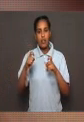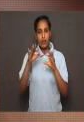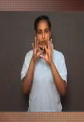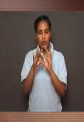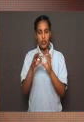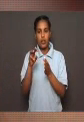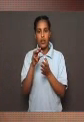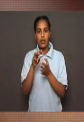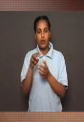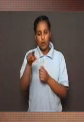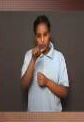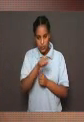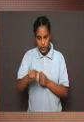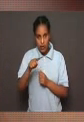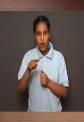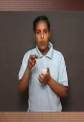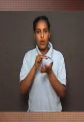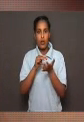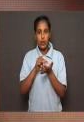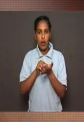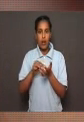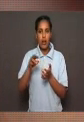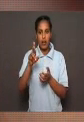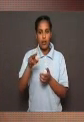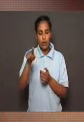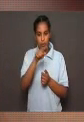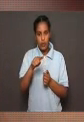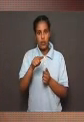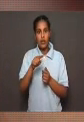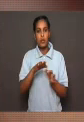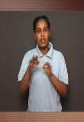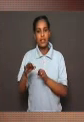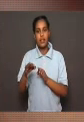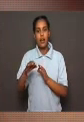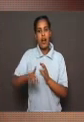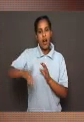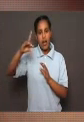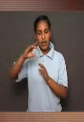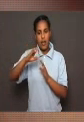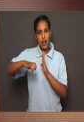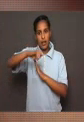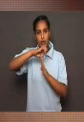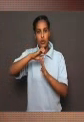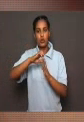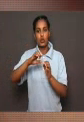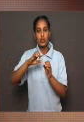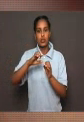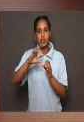Antibonding orbitals are molecular orbitals that place a high electron charge